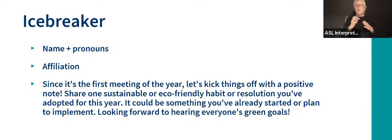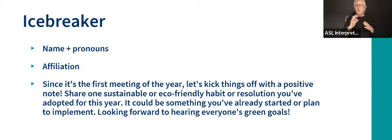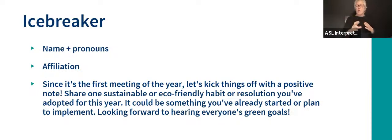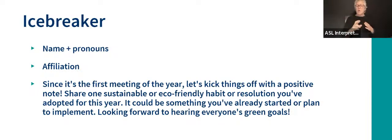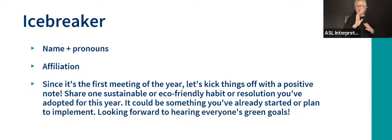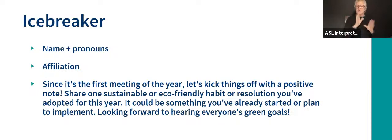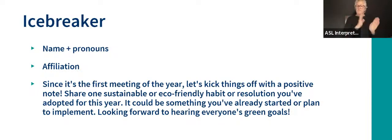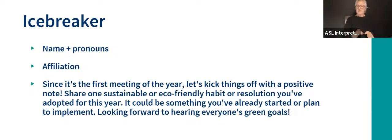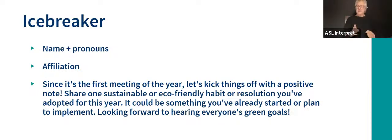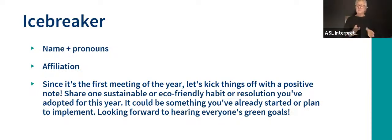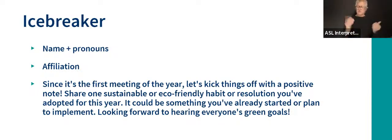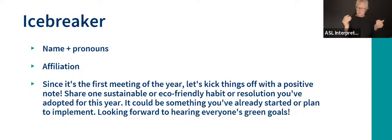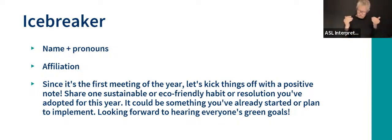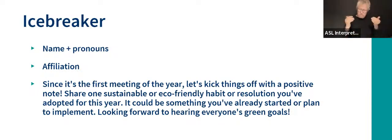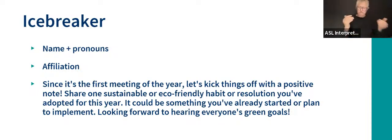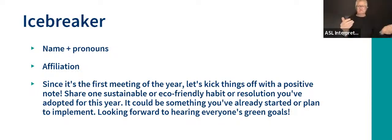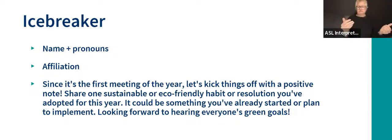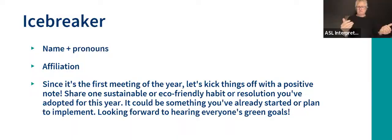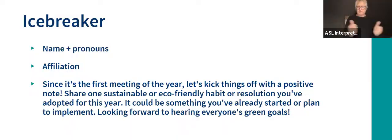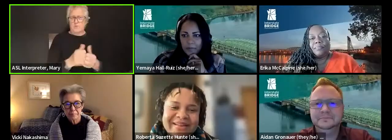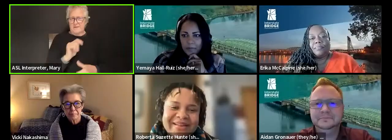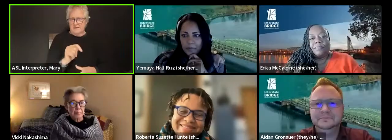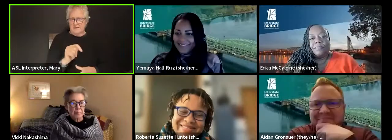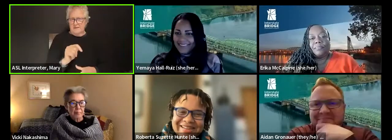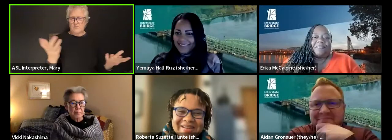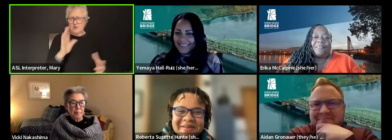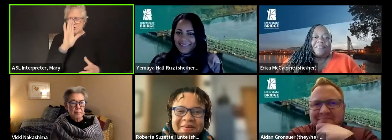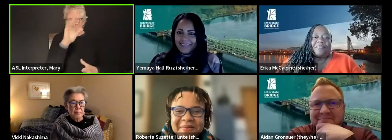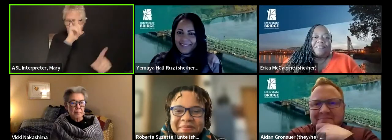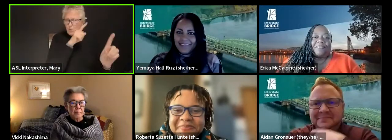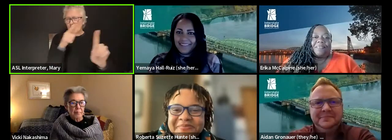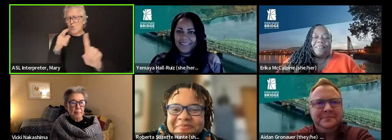to hearing everyone's green goals.